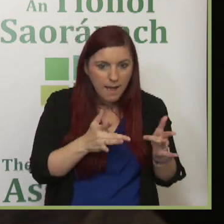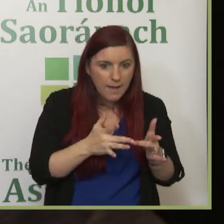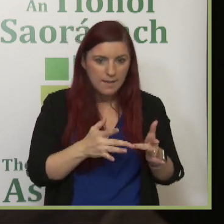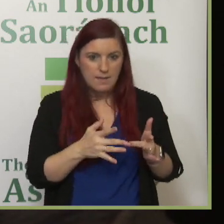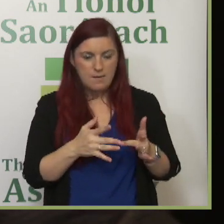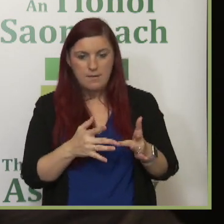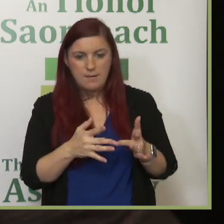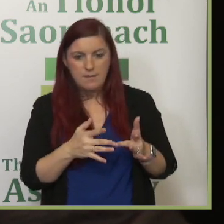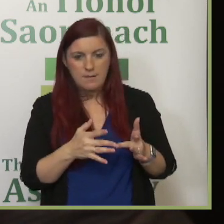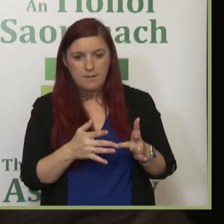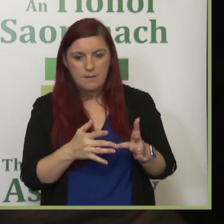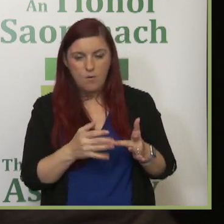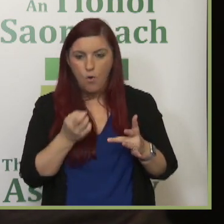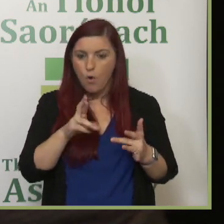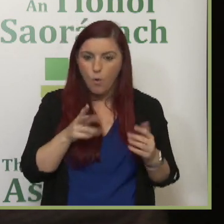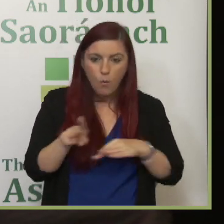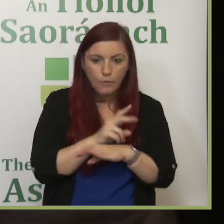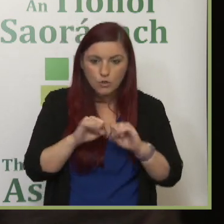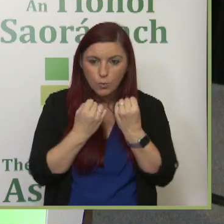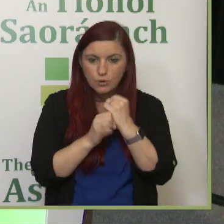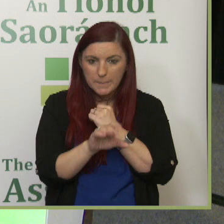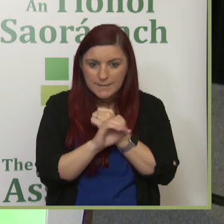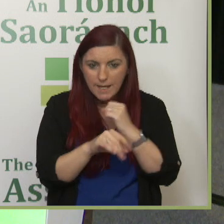open net or through social media applications.